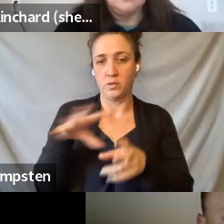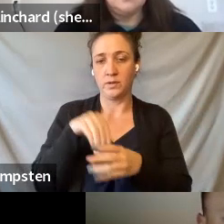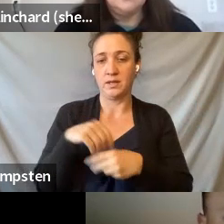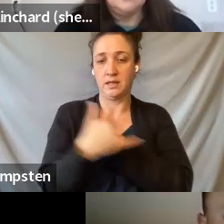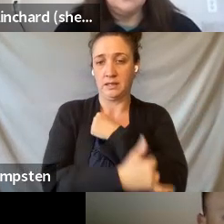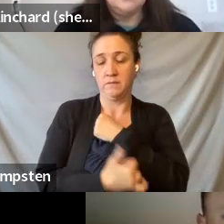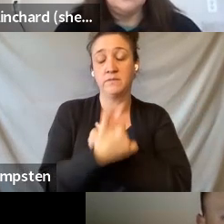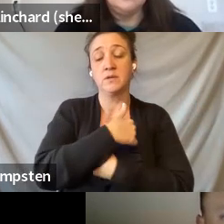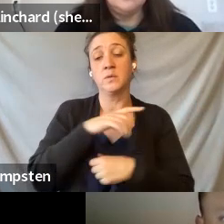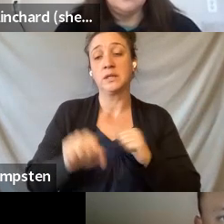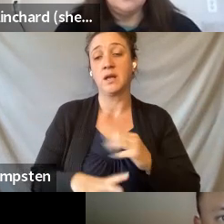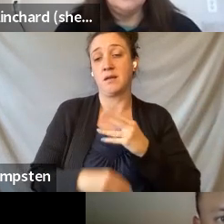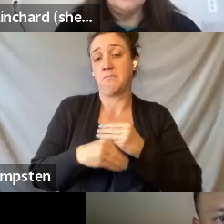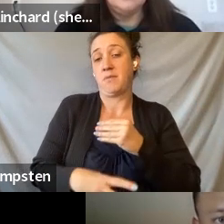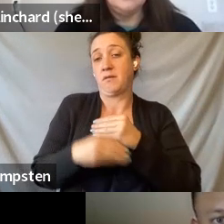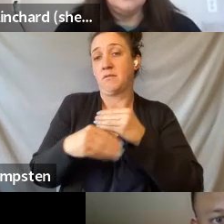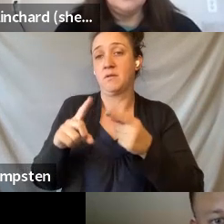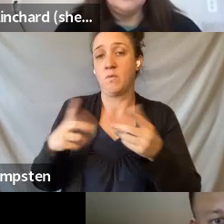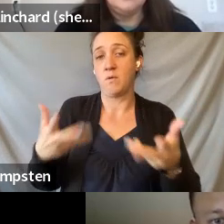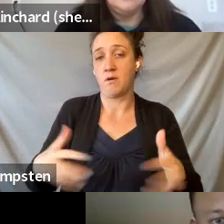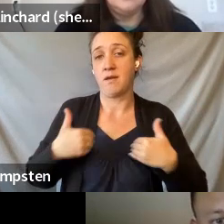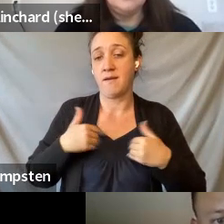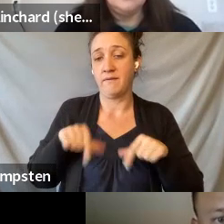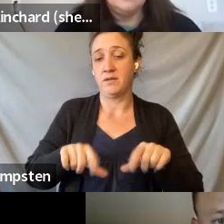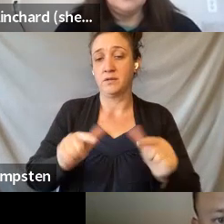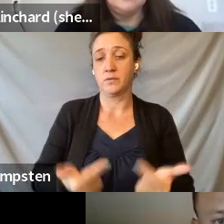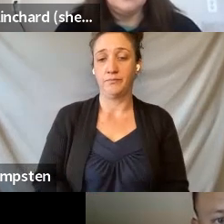build on what we have here in this group.